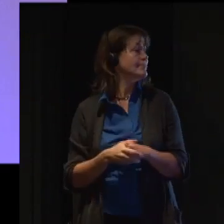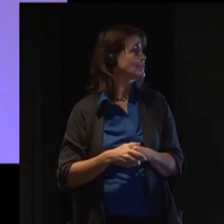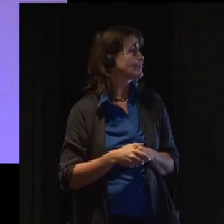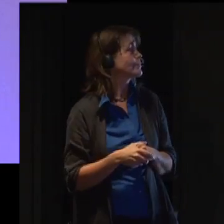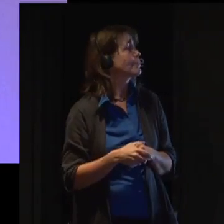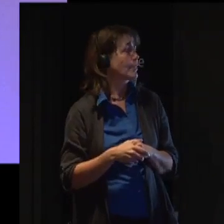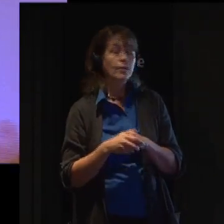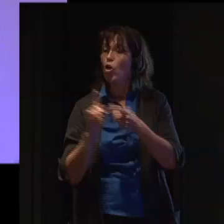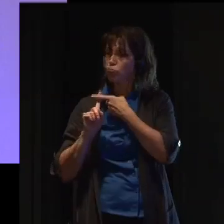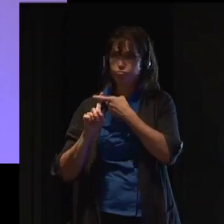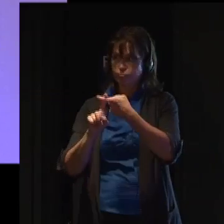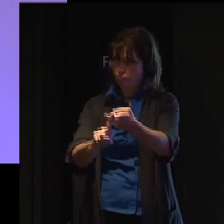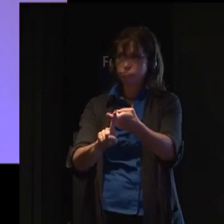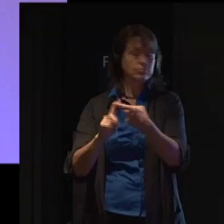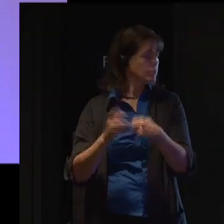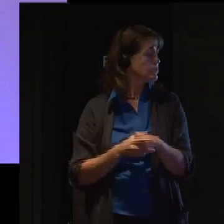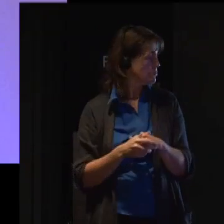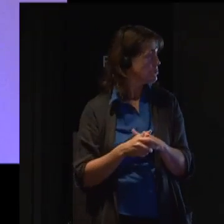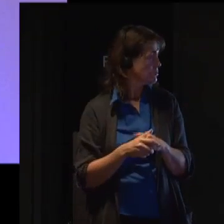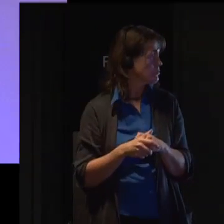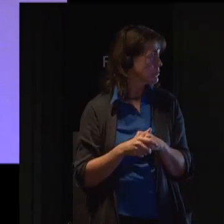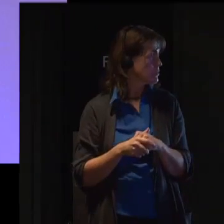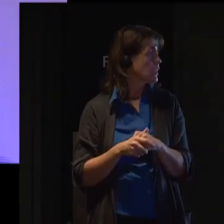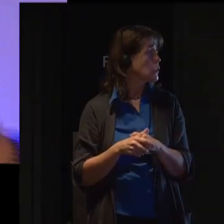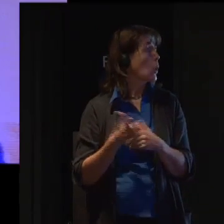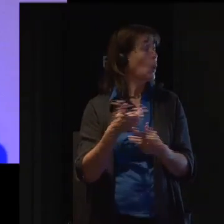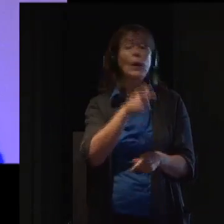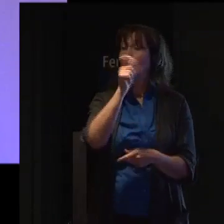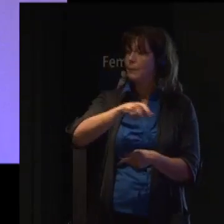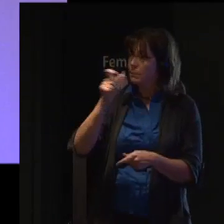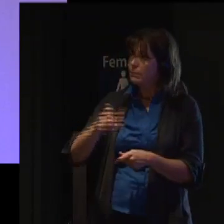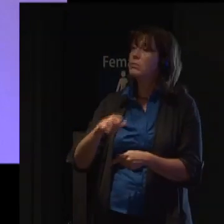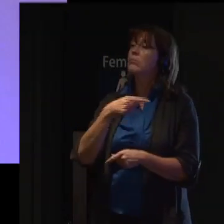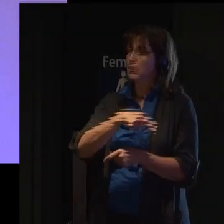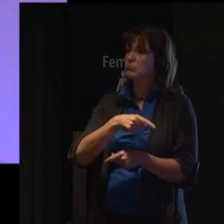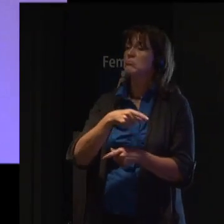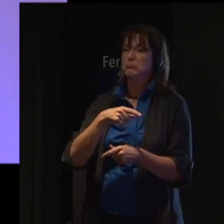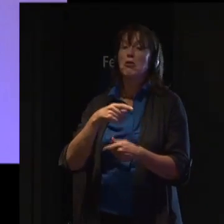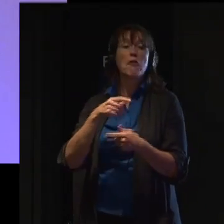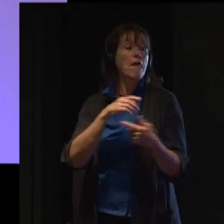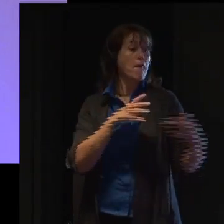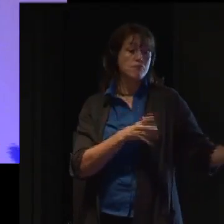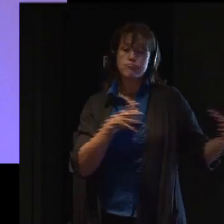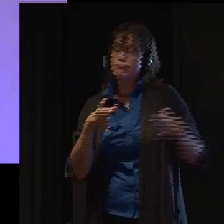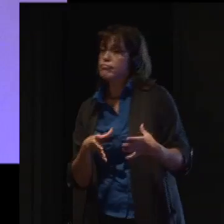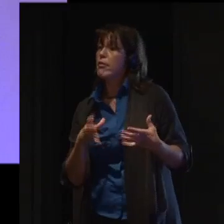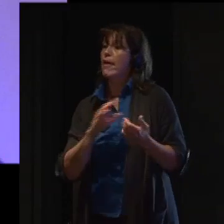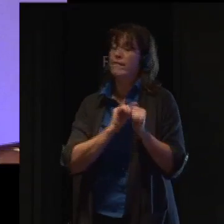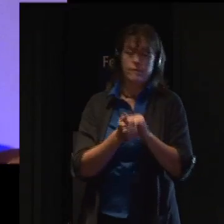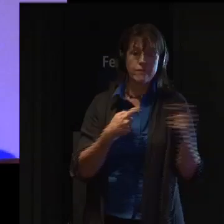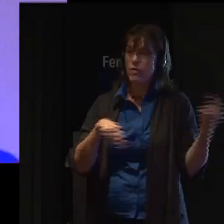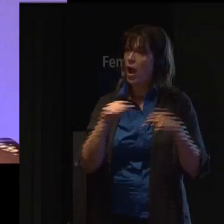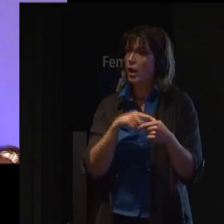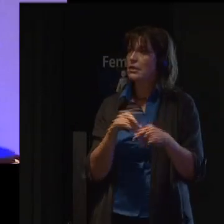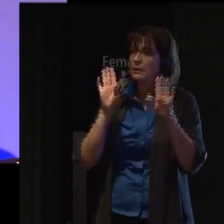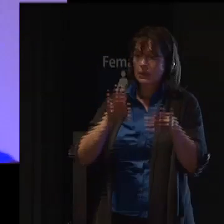FM frequency. So it's quite easy for the people to go in with their friends, with their community to the stadium. You don't